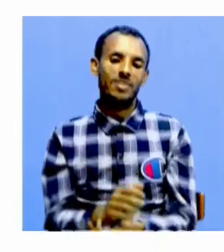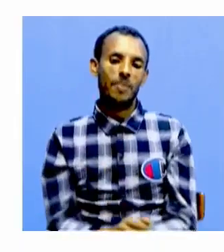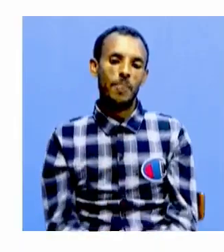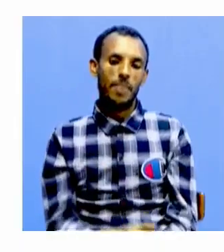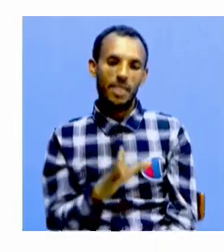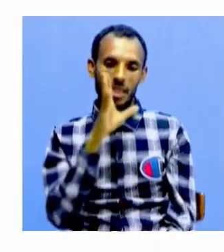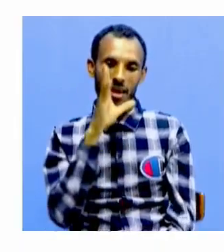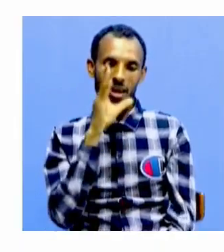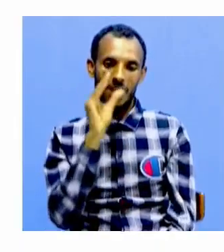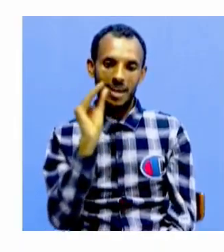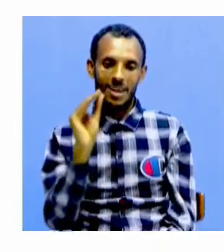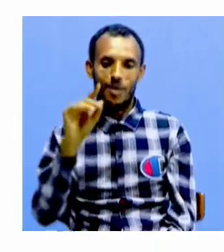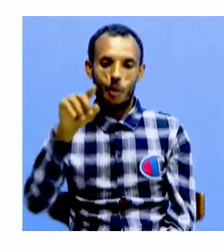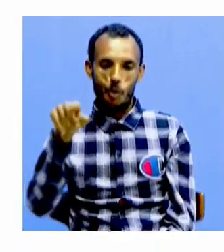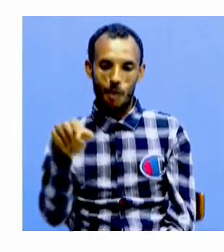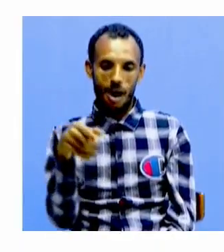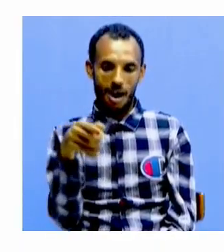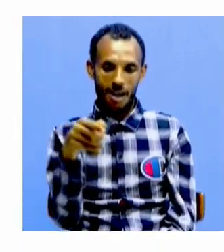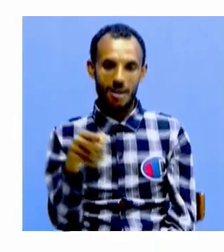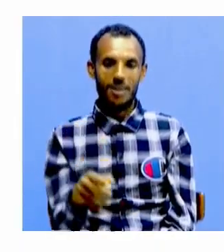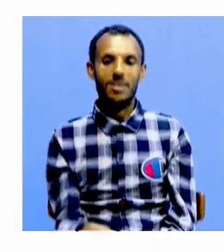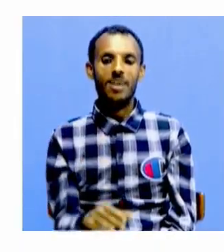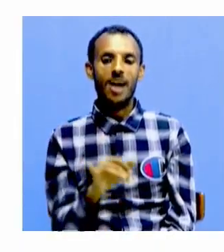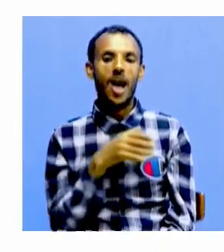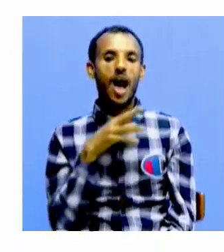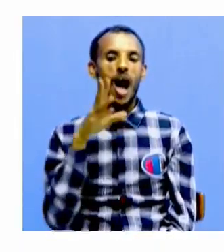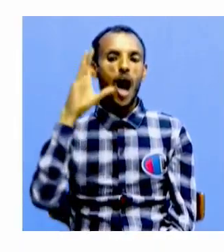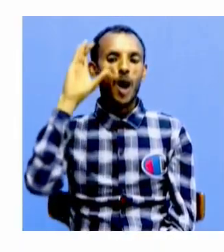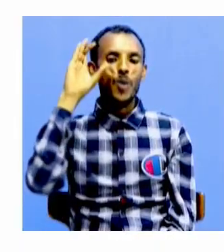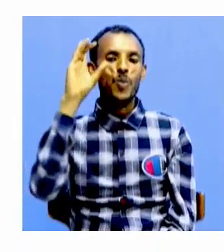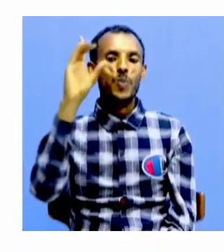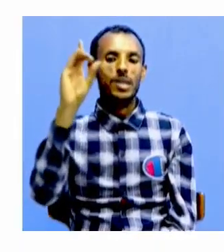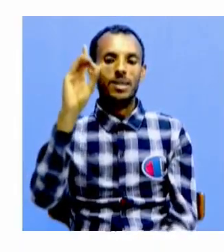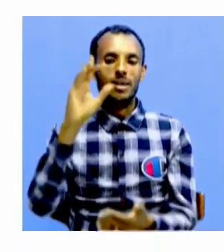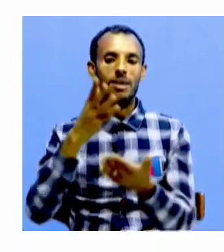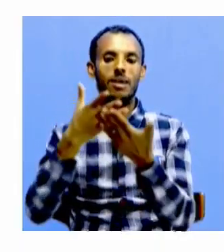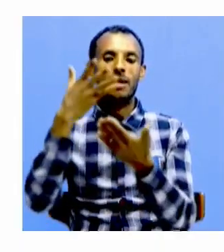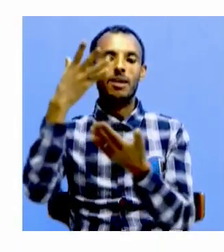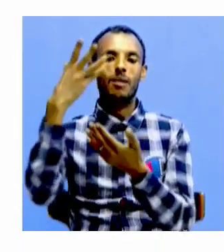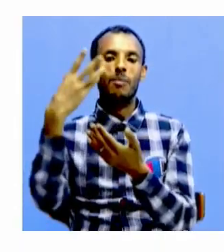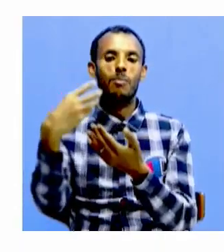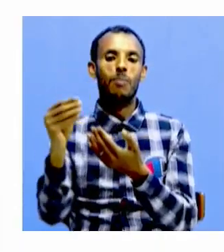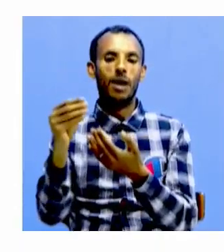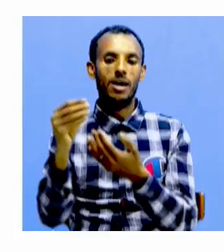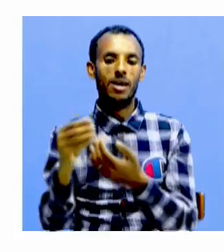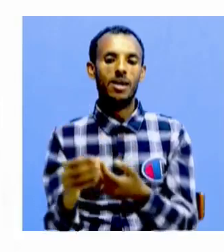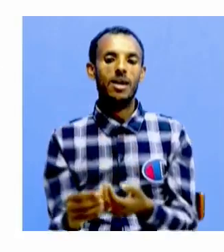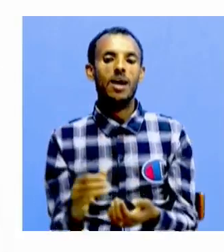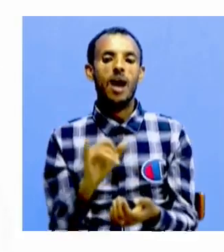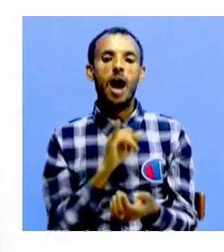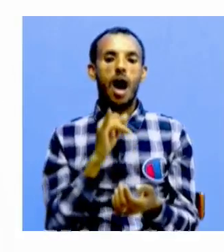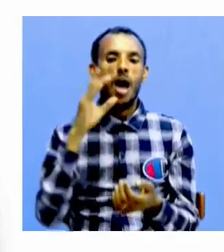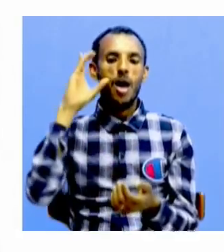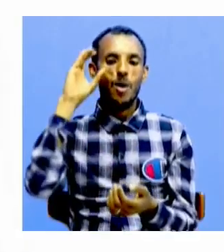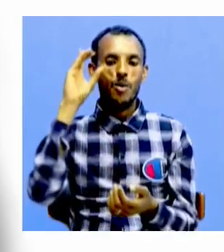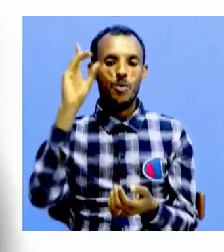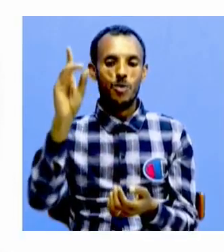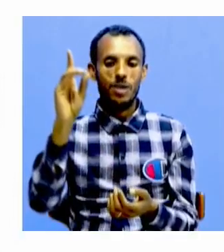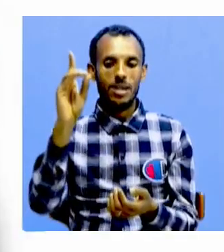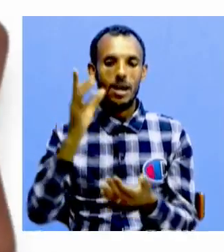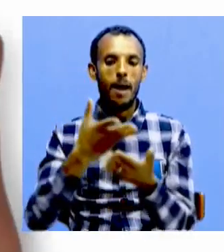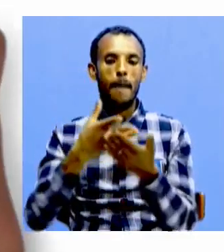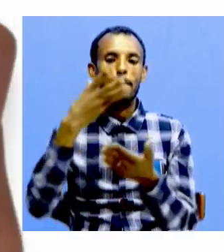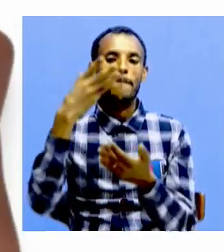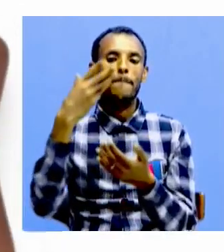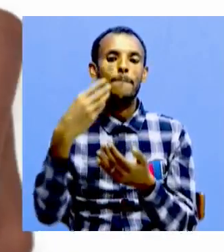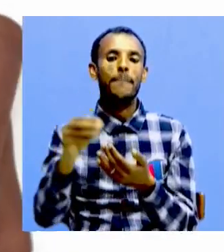then, comma, I would buy I would